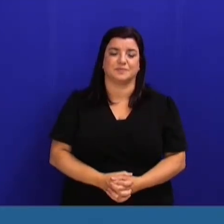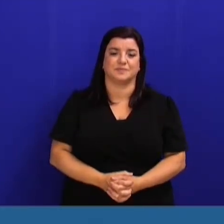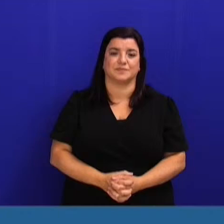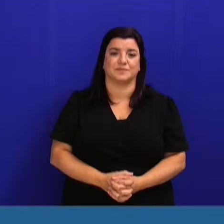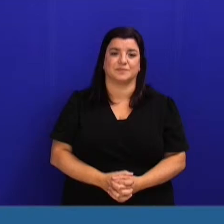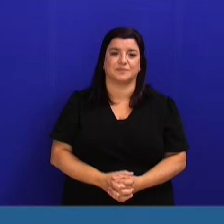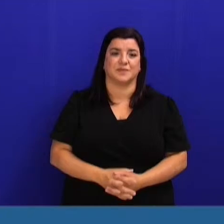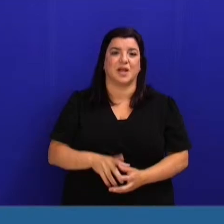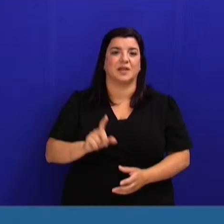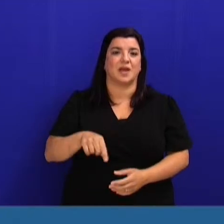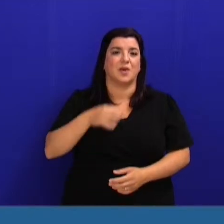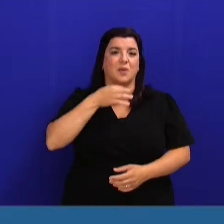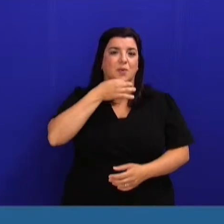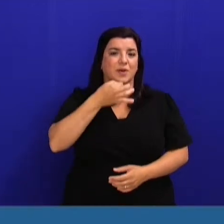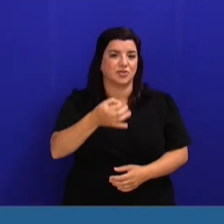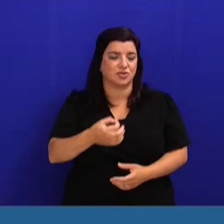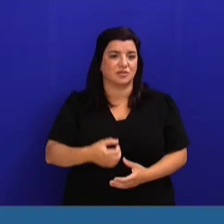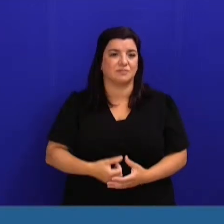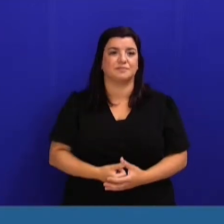TVM.